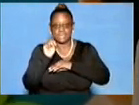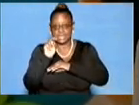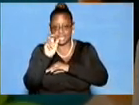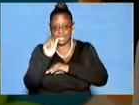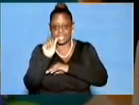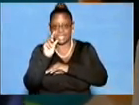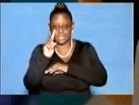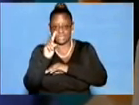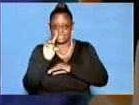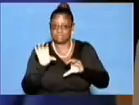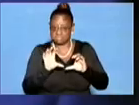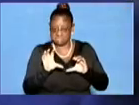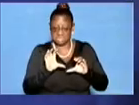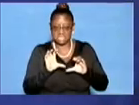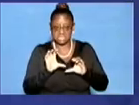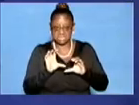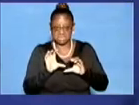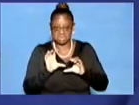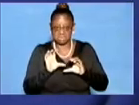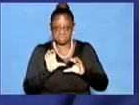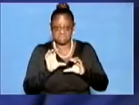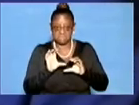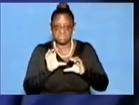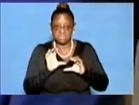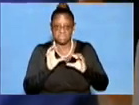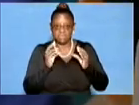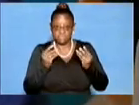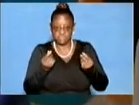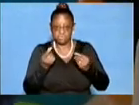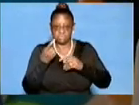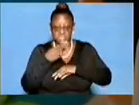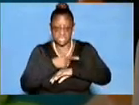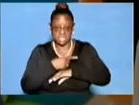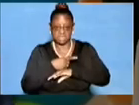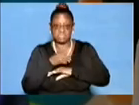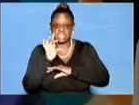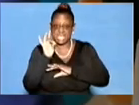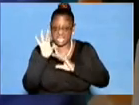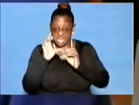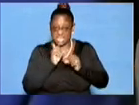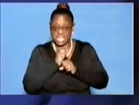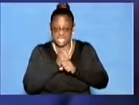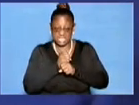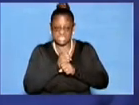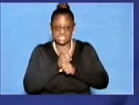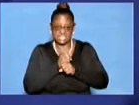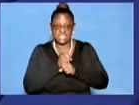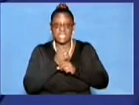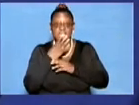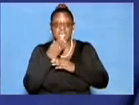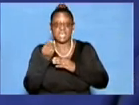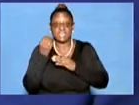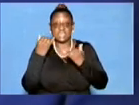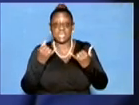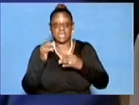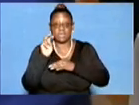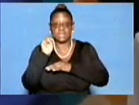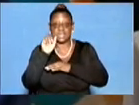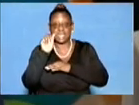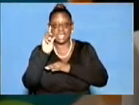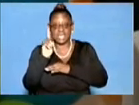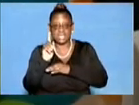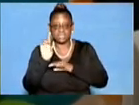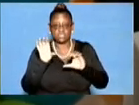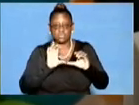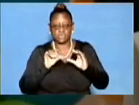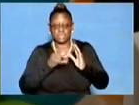this, and the organizers have done this for about 8 years. NAD is doing it this year as an